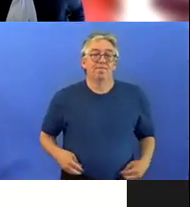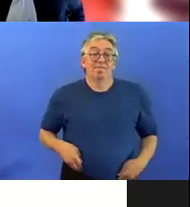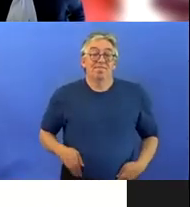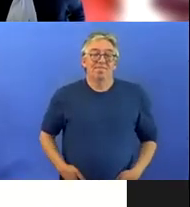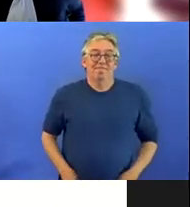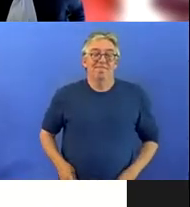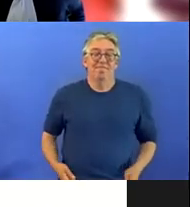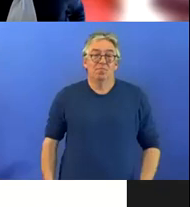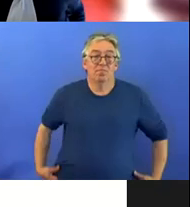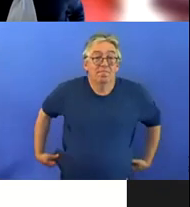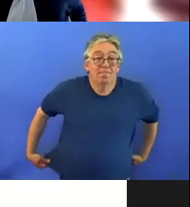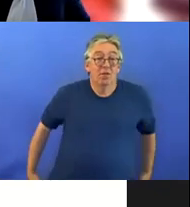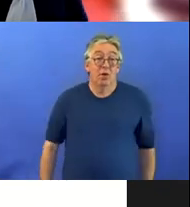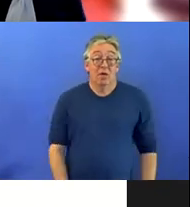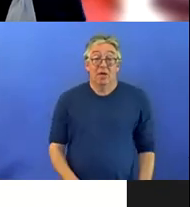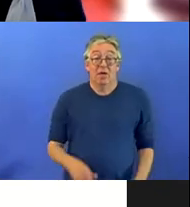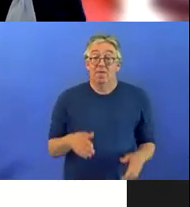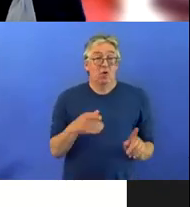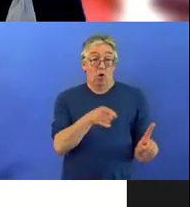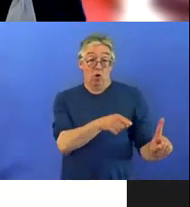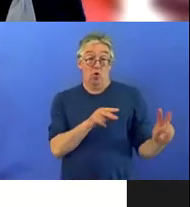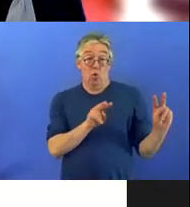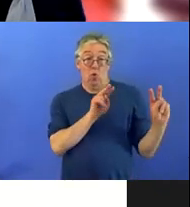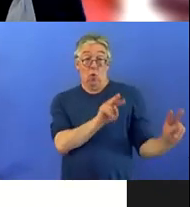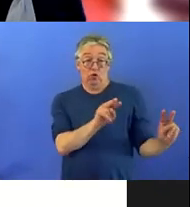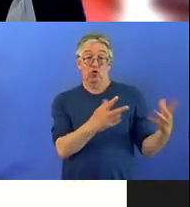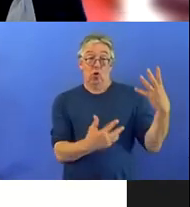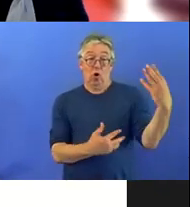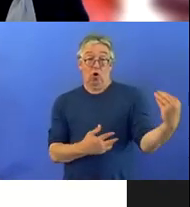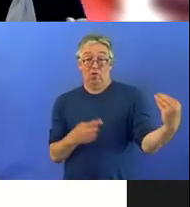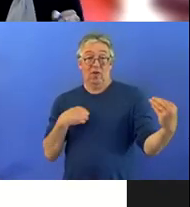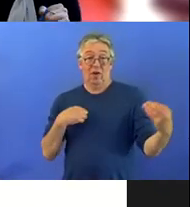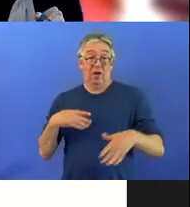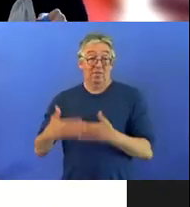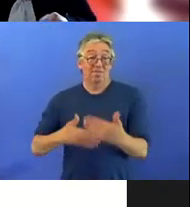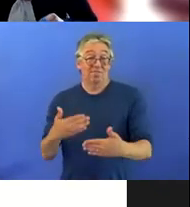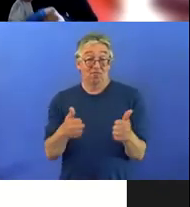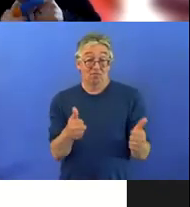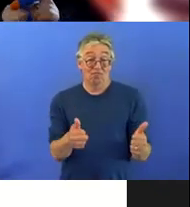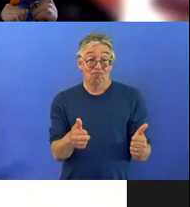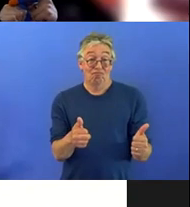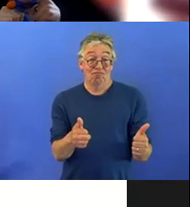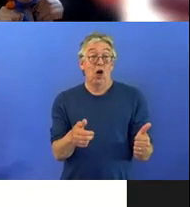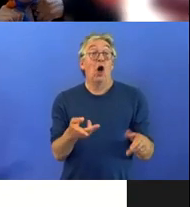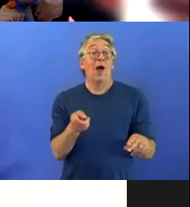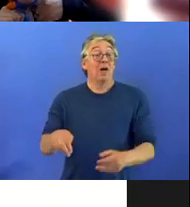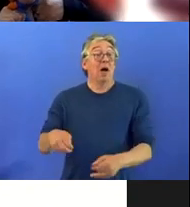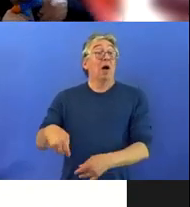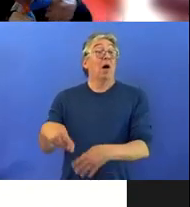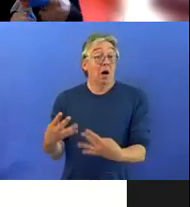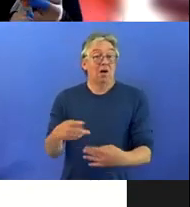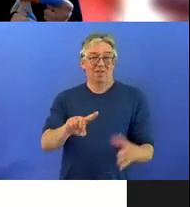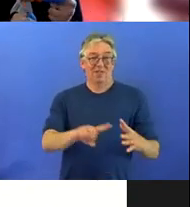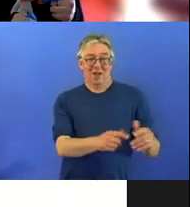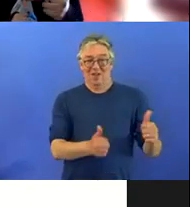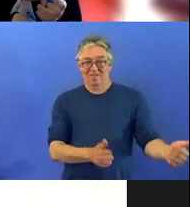So within days of the pandemic arriving here in Canada, we saw triage criteria